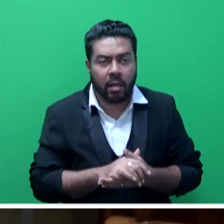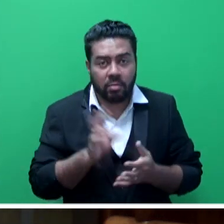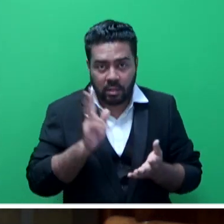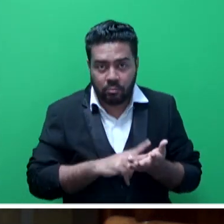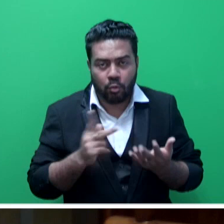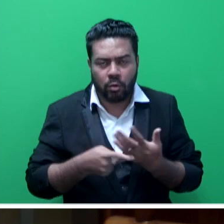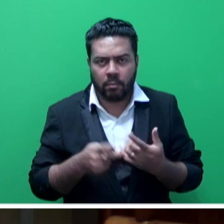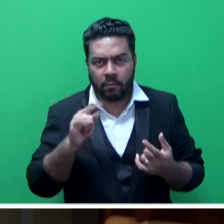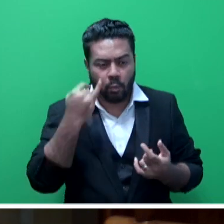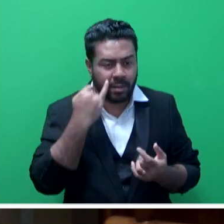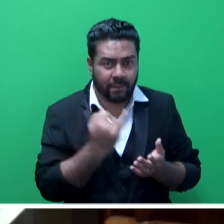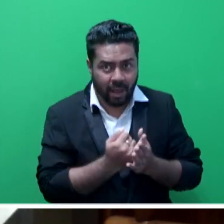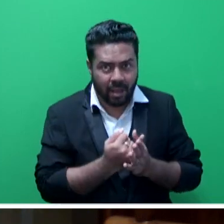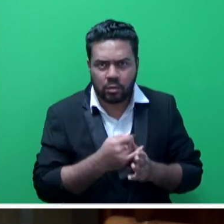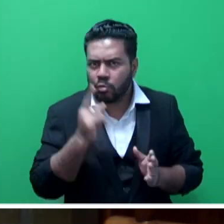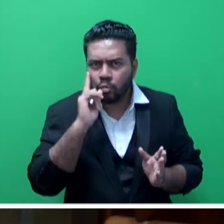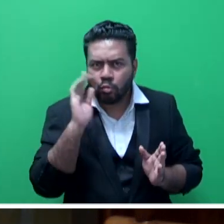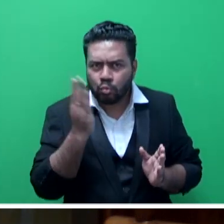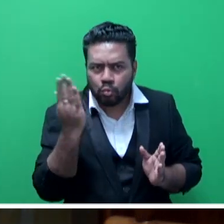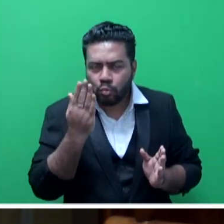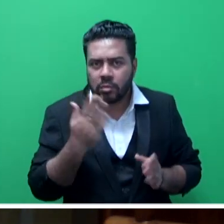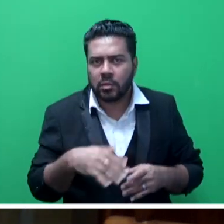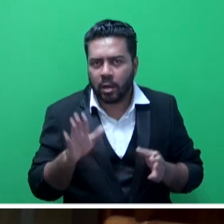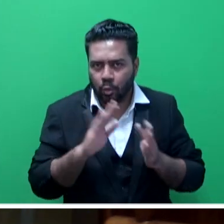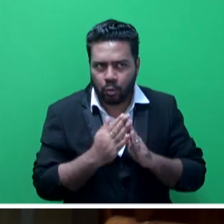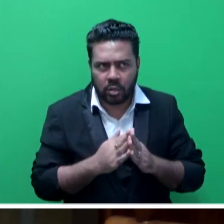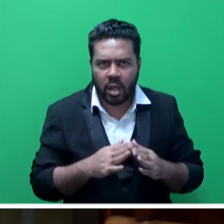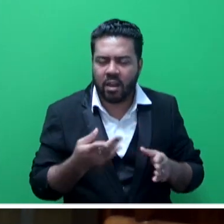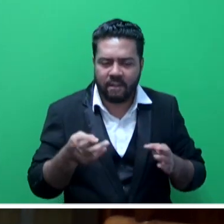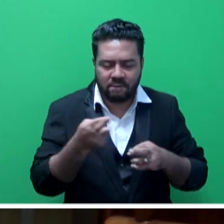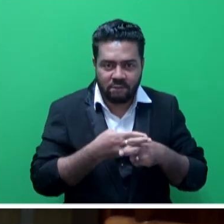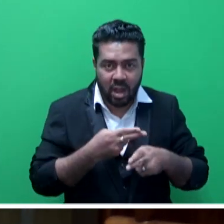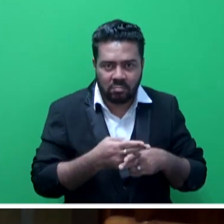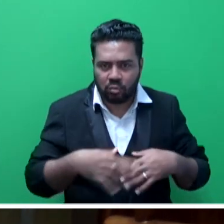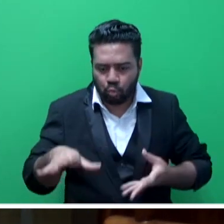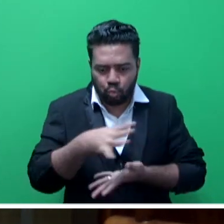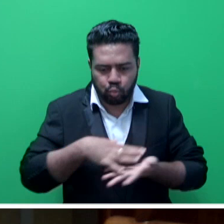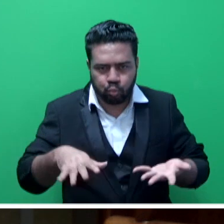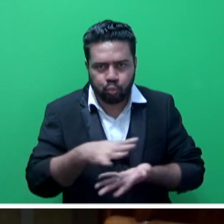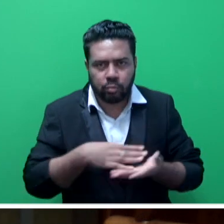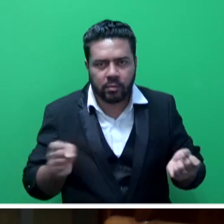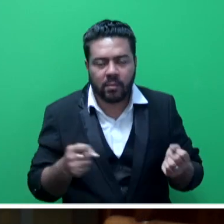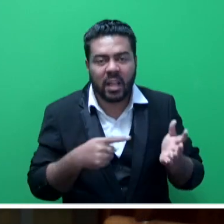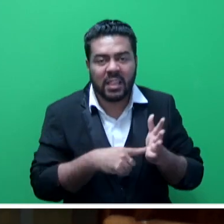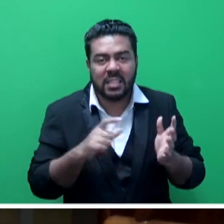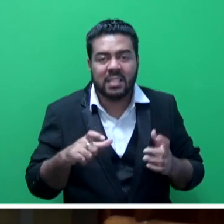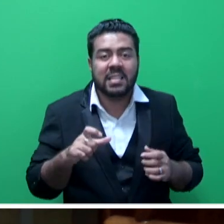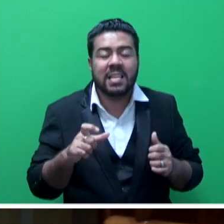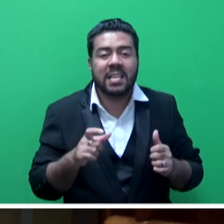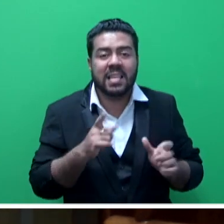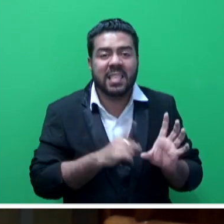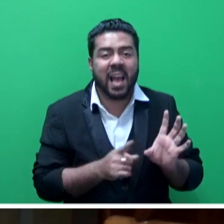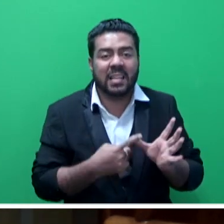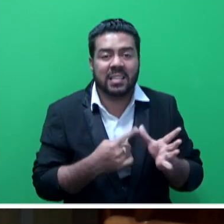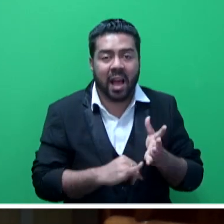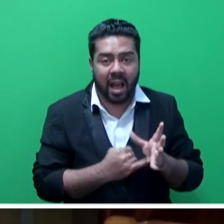after we identified schools and communities that had their farms destroyed after TC Yasa and TC Ana. This program will go